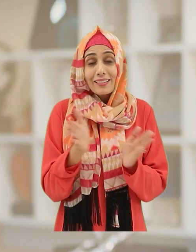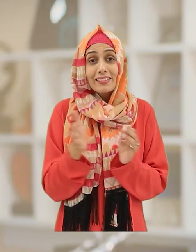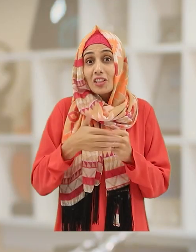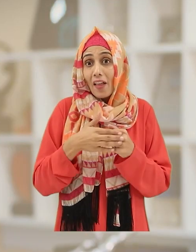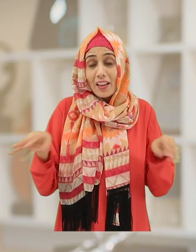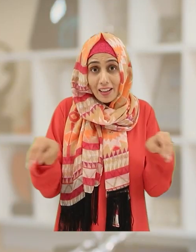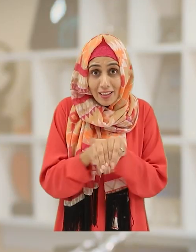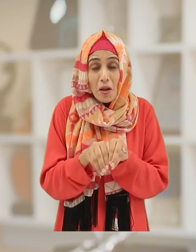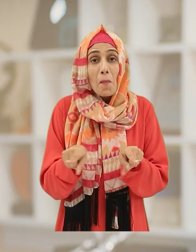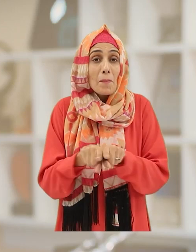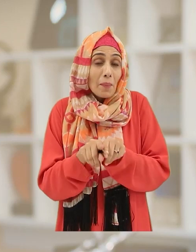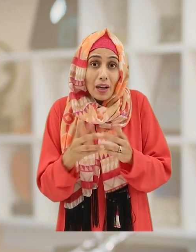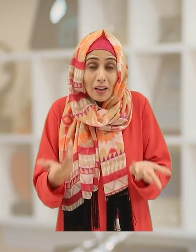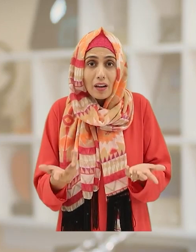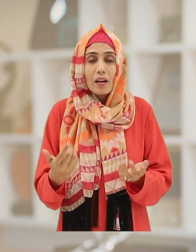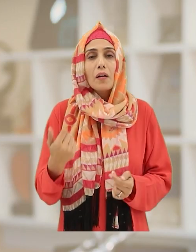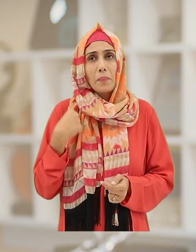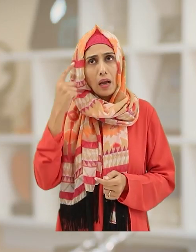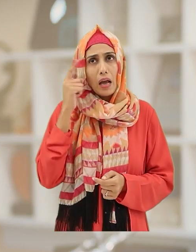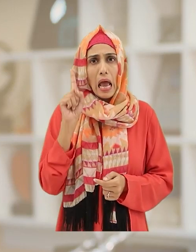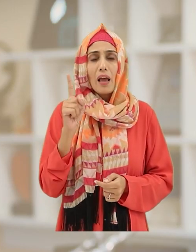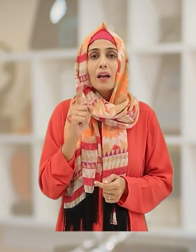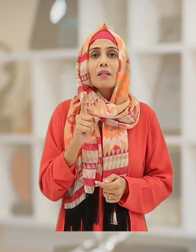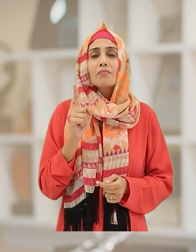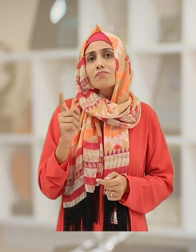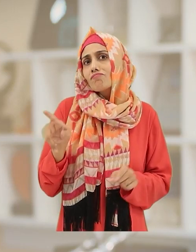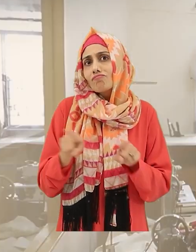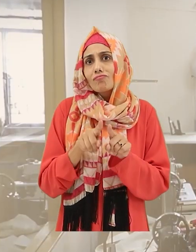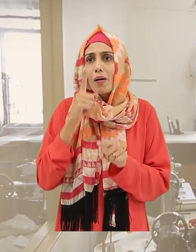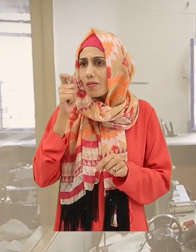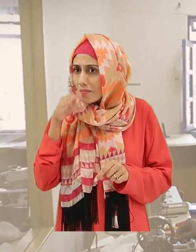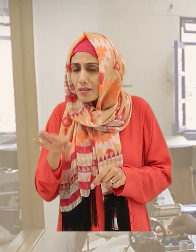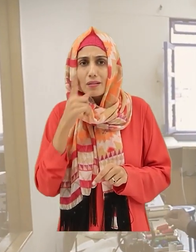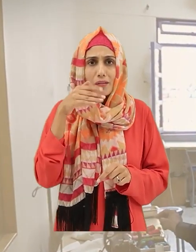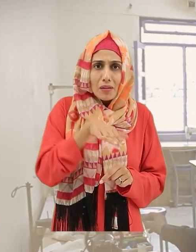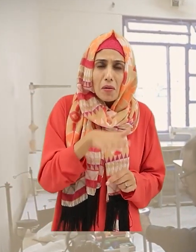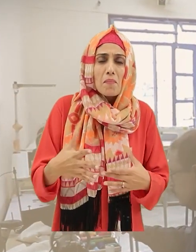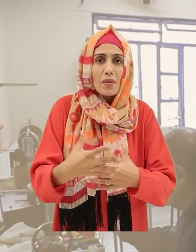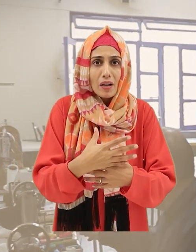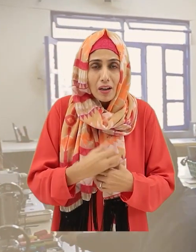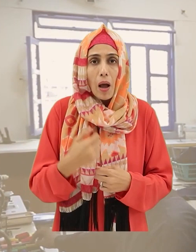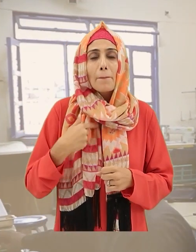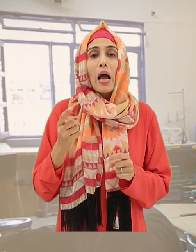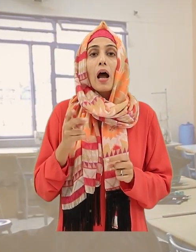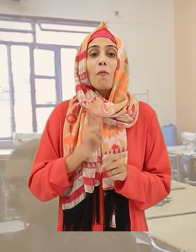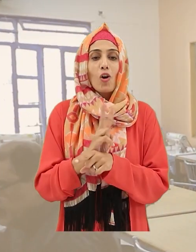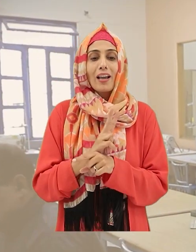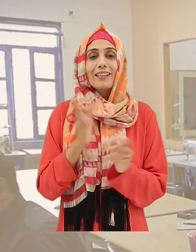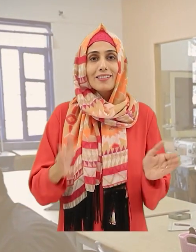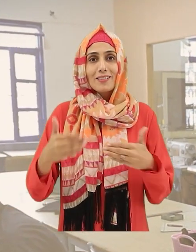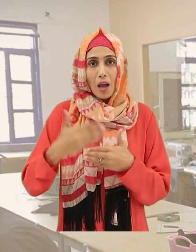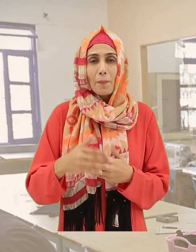husband takes them on. Even then I said, no, we gain sons, we don't lose daughters. You went through the vocational department there, you saw